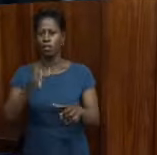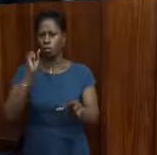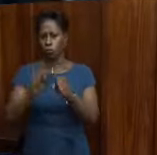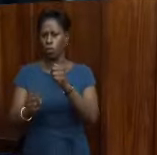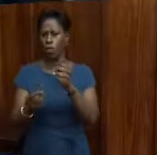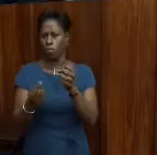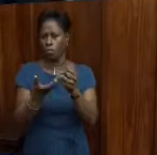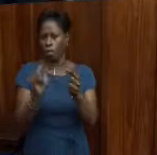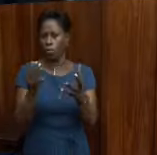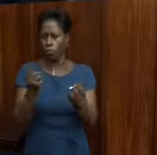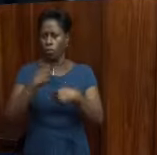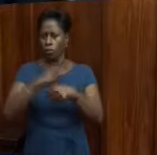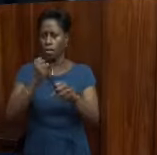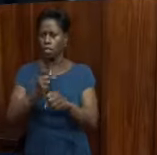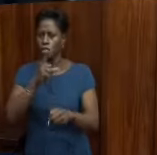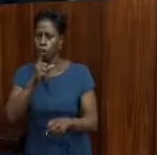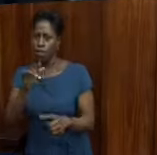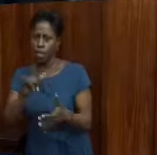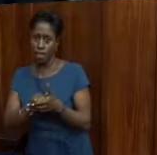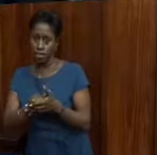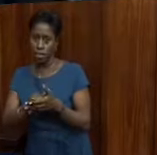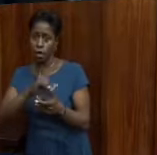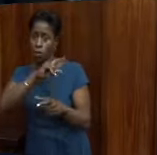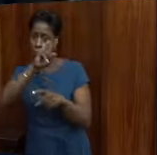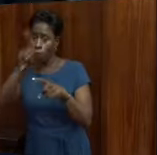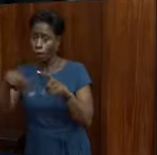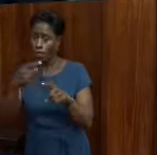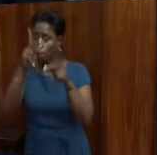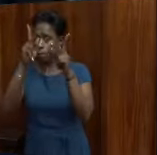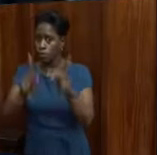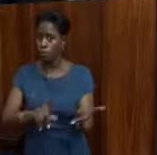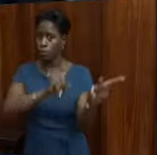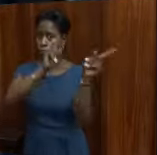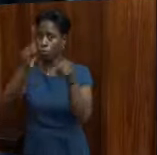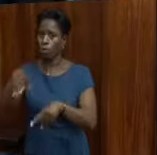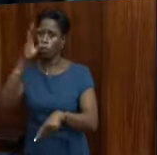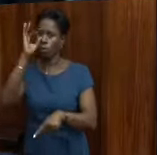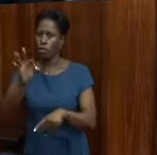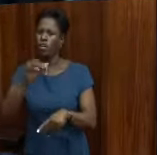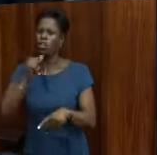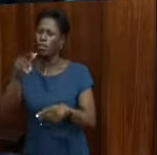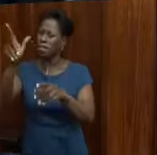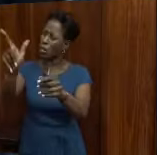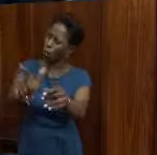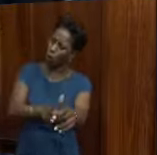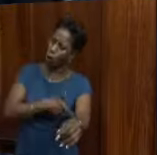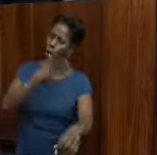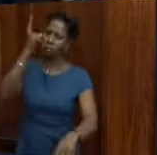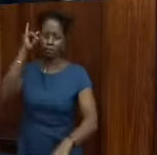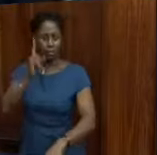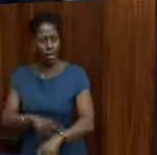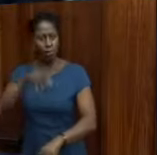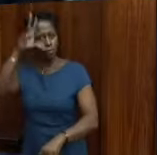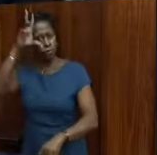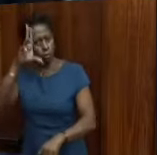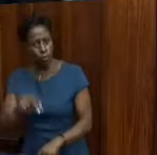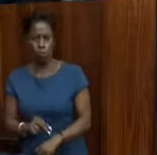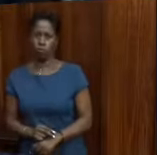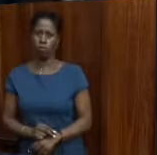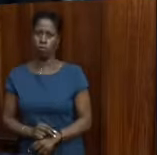to 2 years. Mr. Speaker, while we try to address the issue of crime, we must not forget that it's